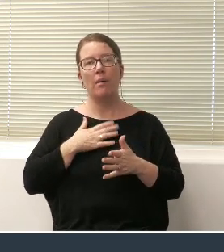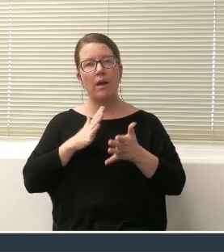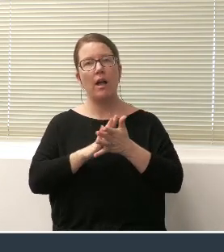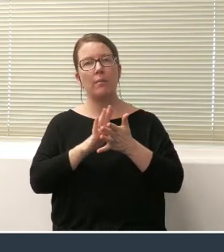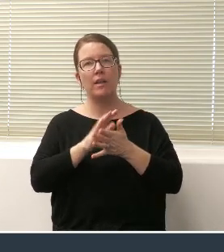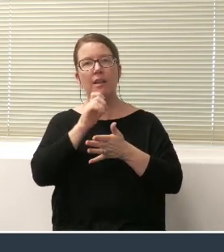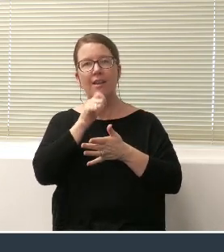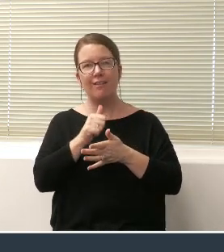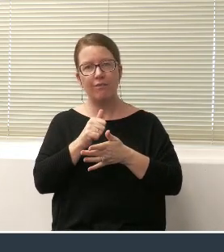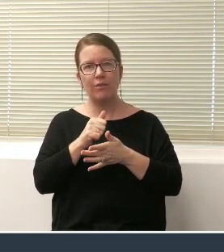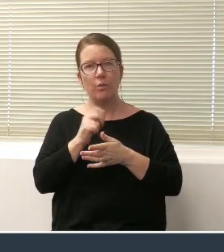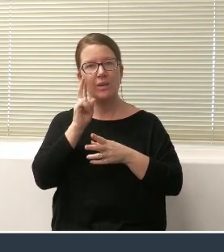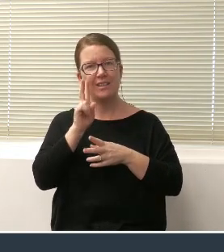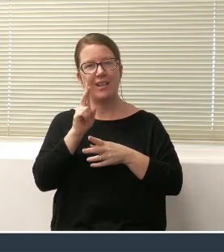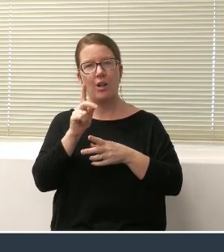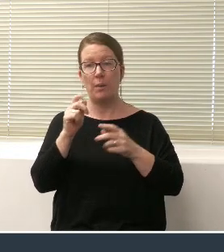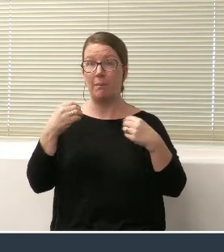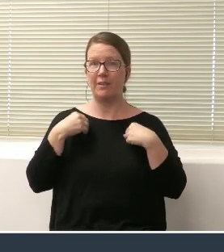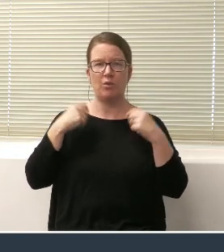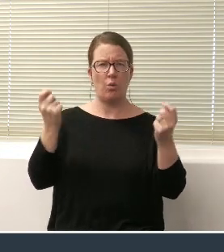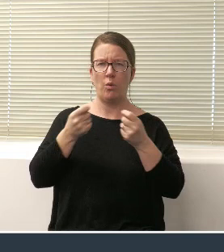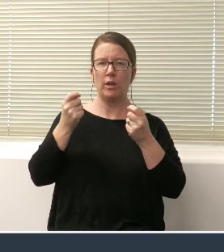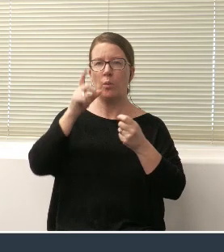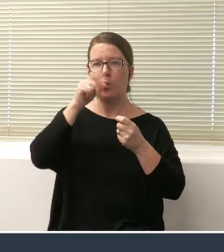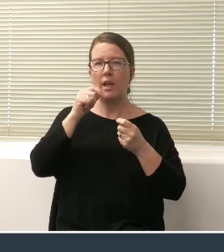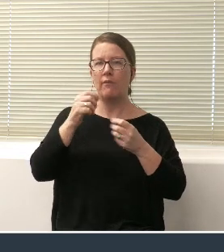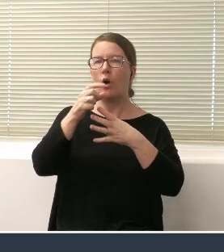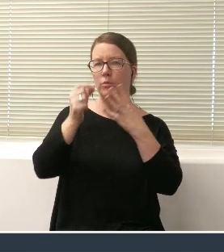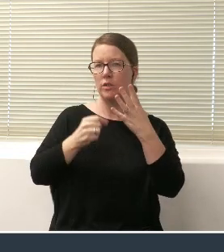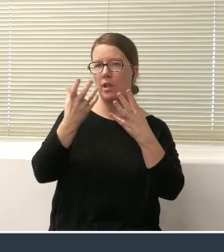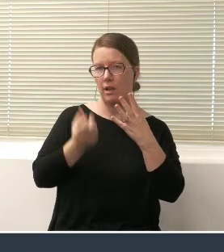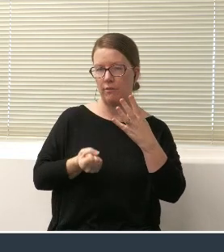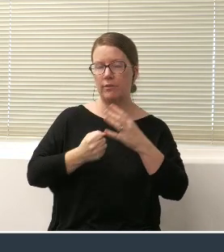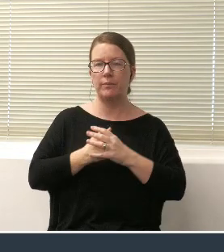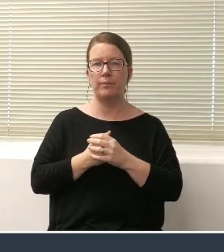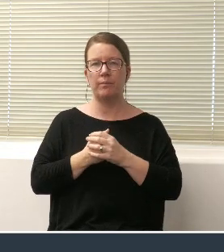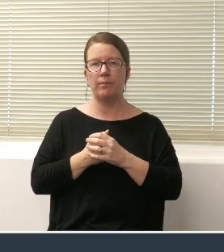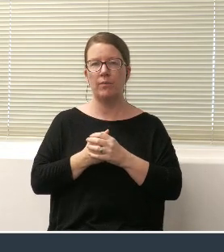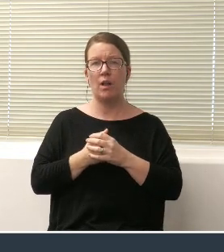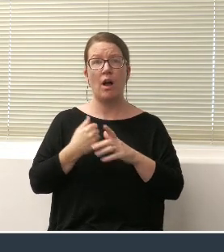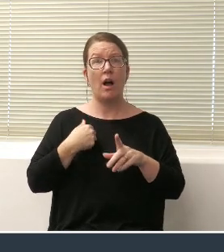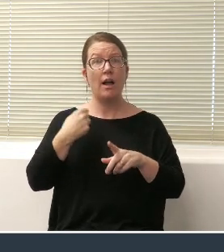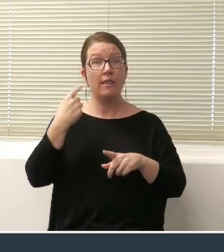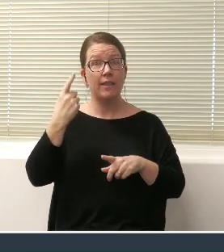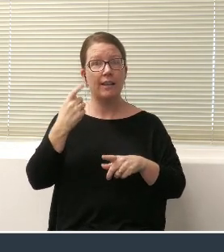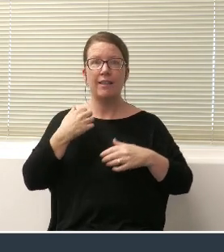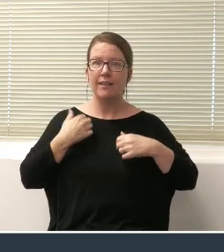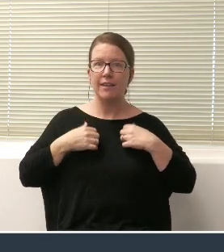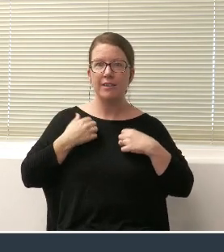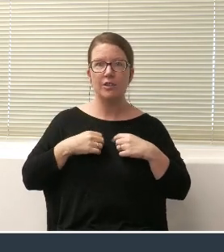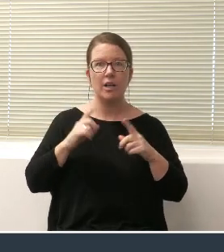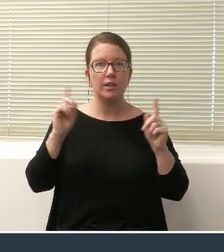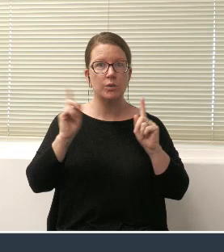have to. Yeah, so through the chair, so our reporting, I suppose the exciting point here is we're doing